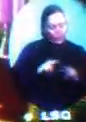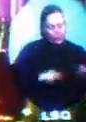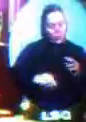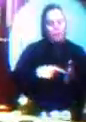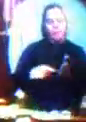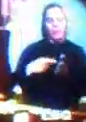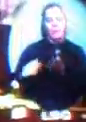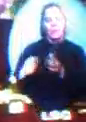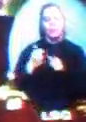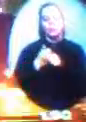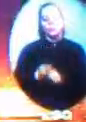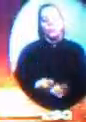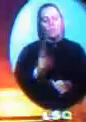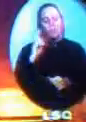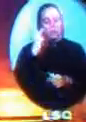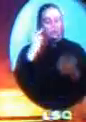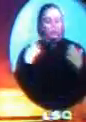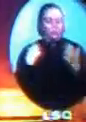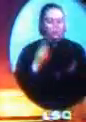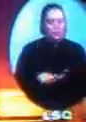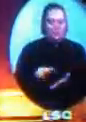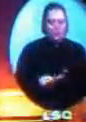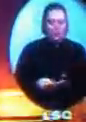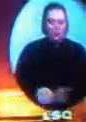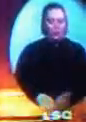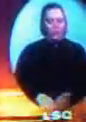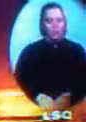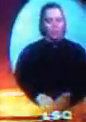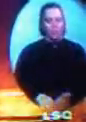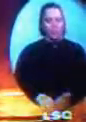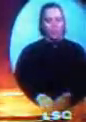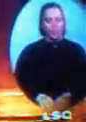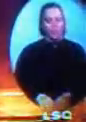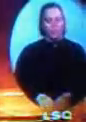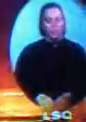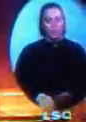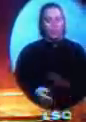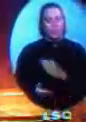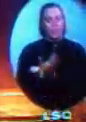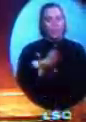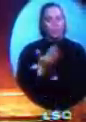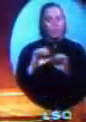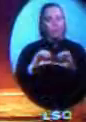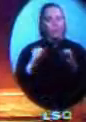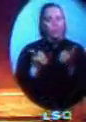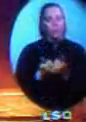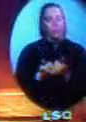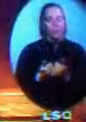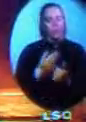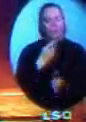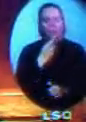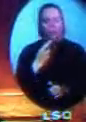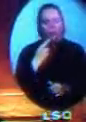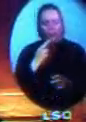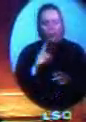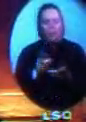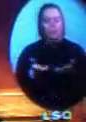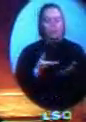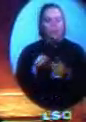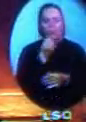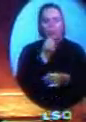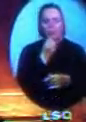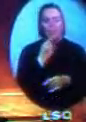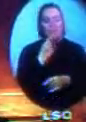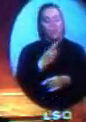Board policy. The honourable member for Mississauga Streetsville. Mr. Speaker, this morning the Restaurant and Food Services Association said that